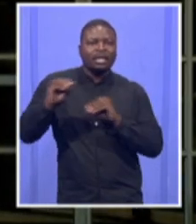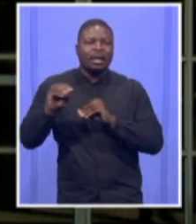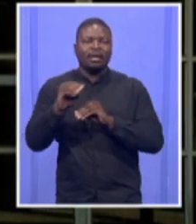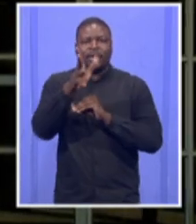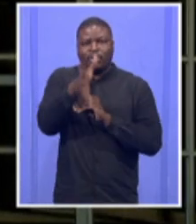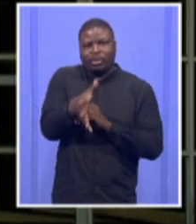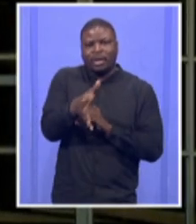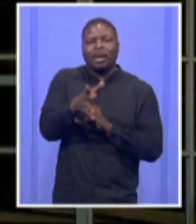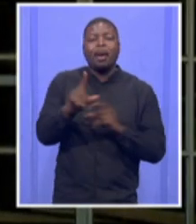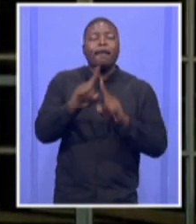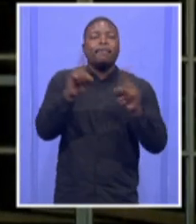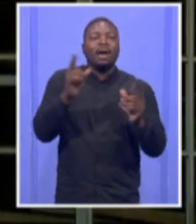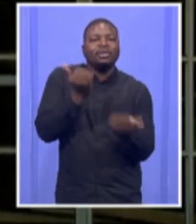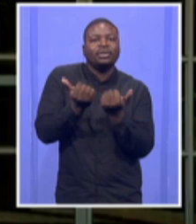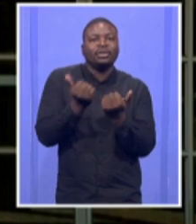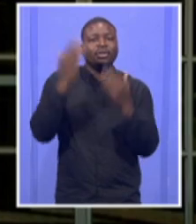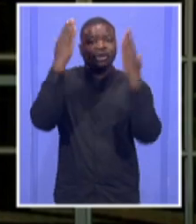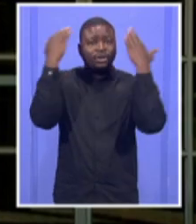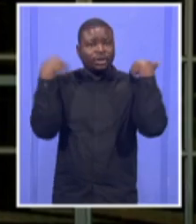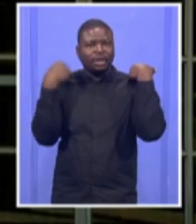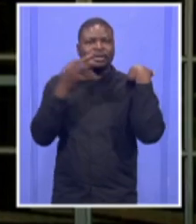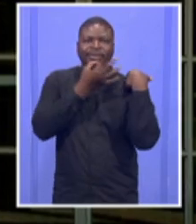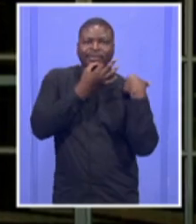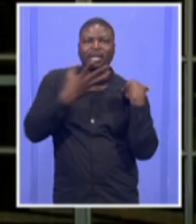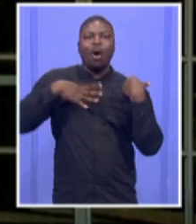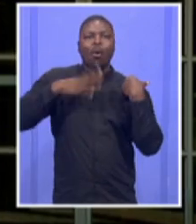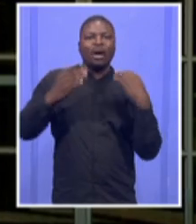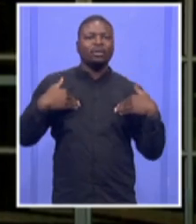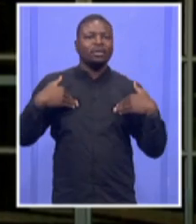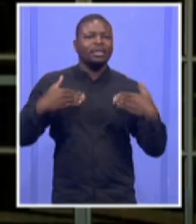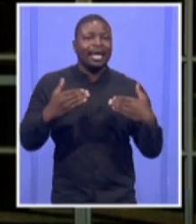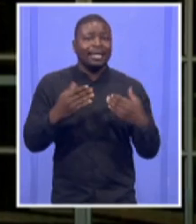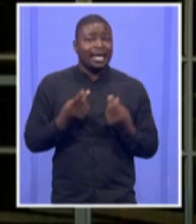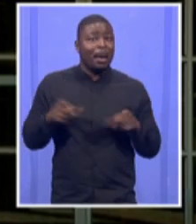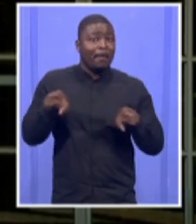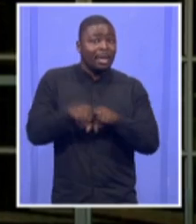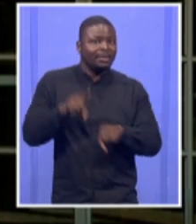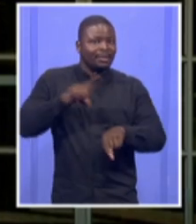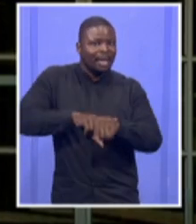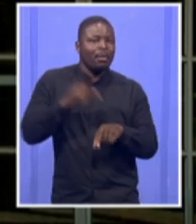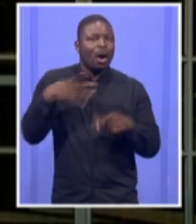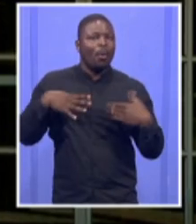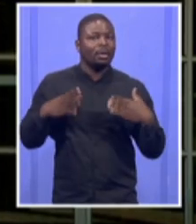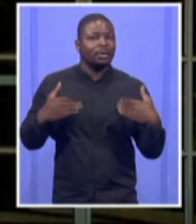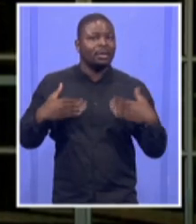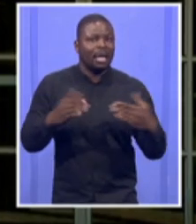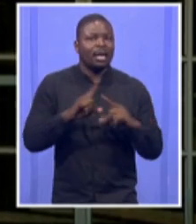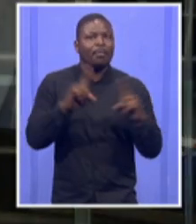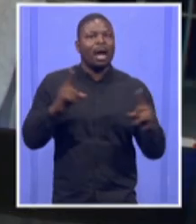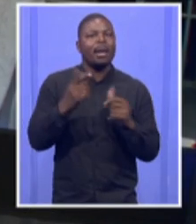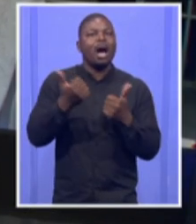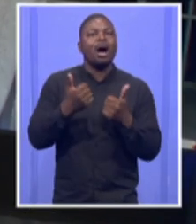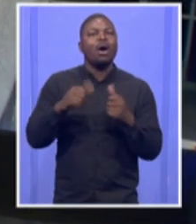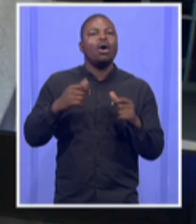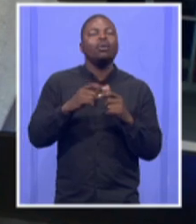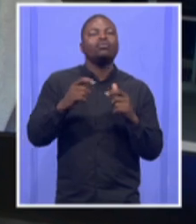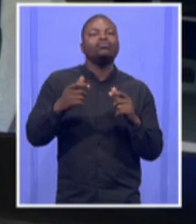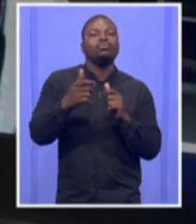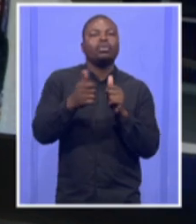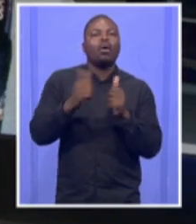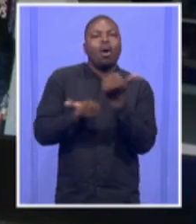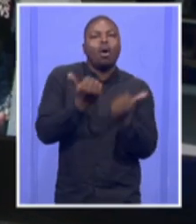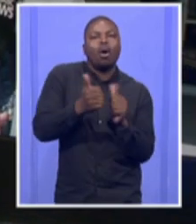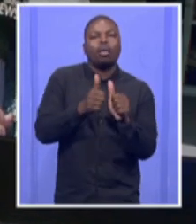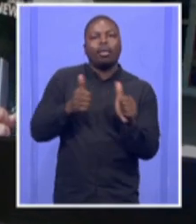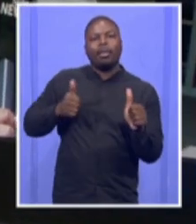wants this to start immediately. We are a month behind and trial is supposed to start now. Jayed Paulse there, bringing